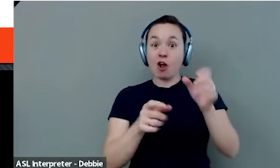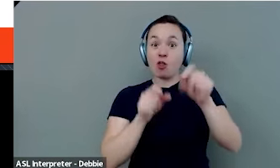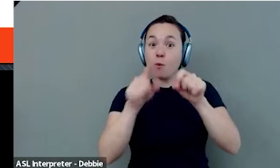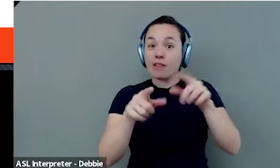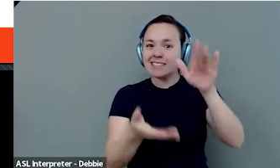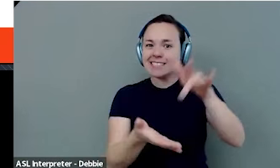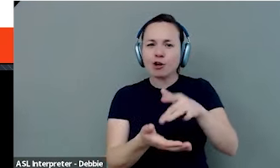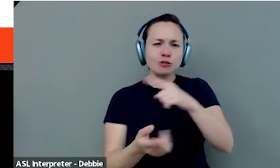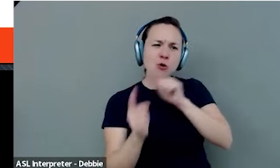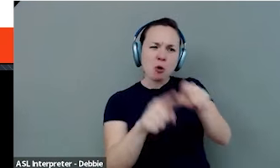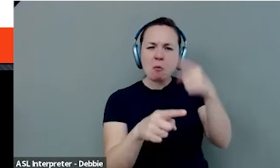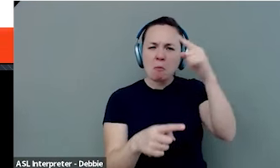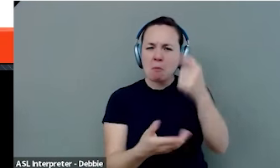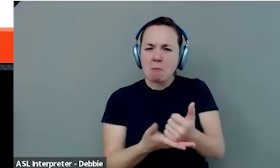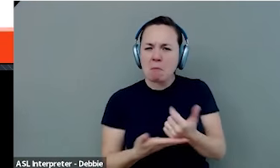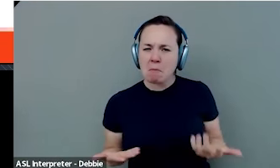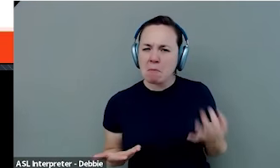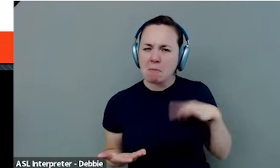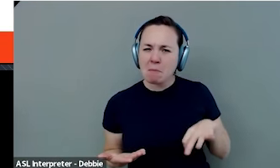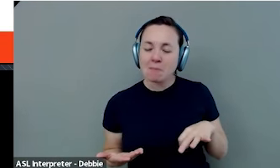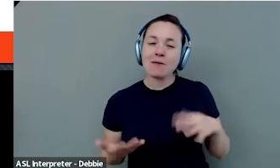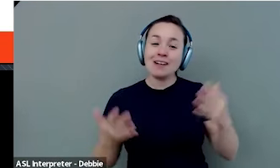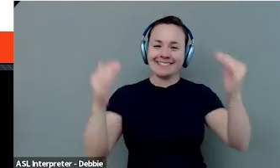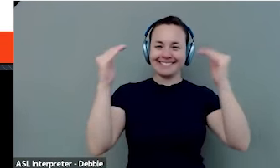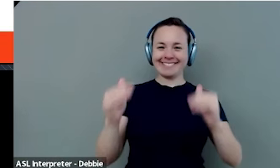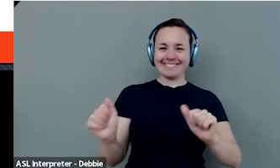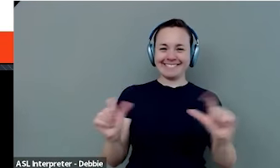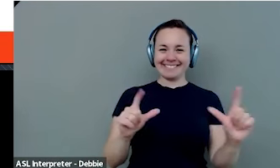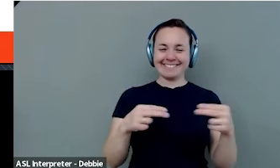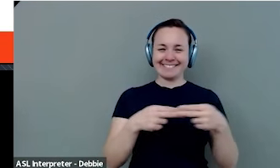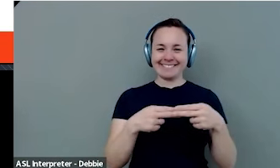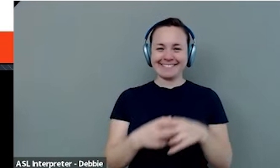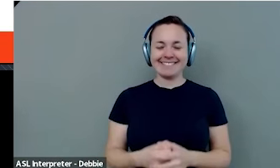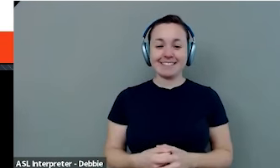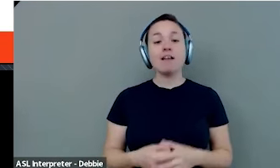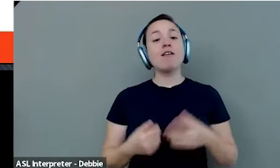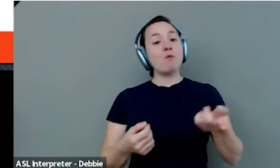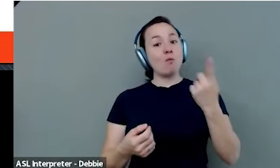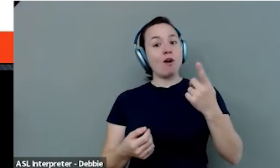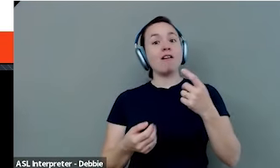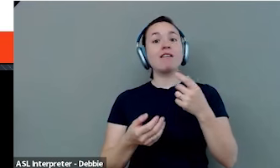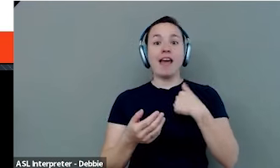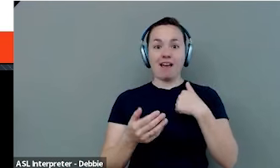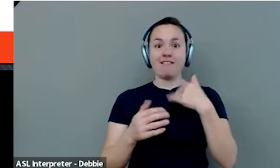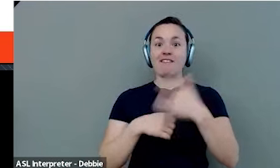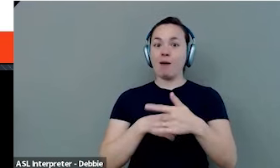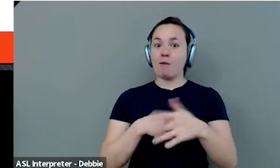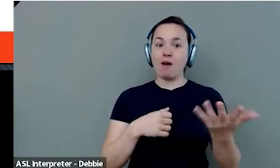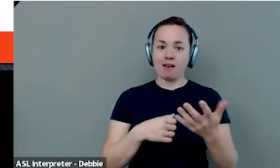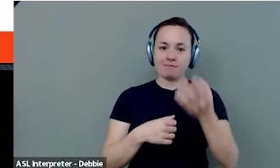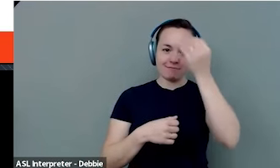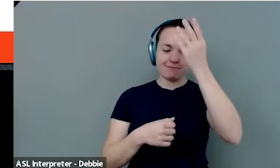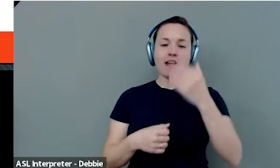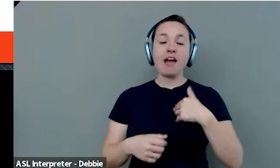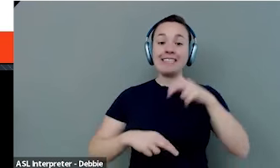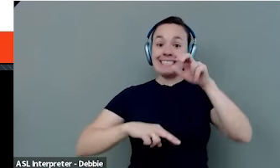you? Well, yeah, move forward. Well, here are some of the features that we have available. So first, we have